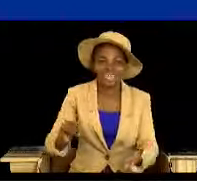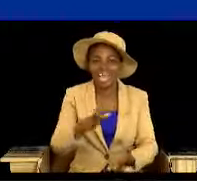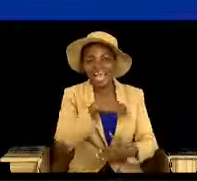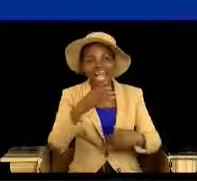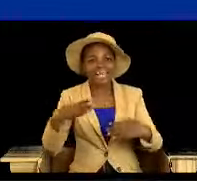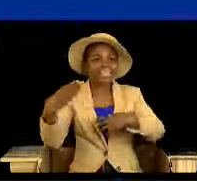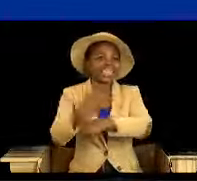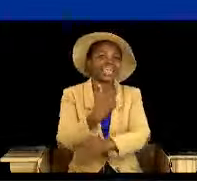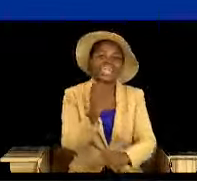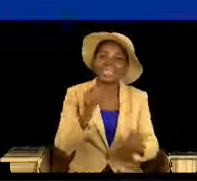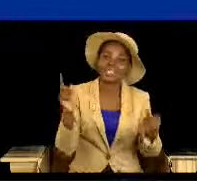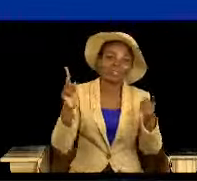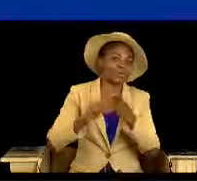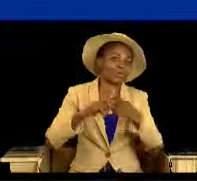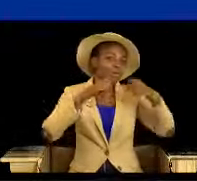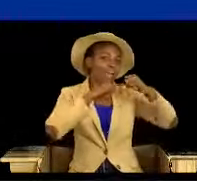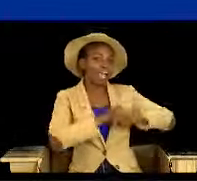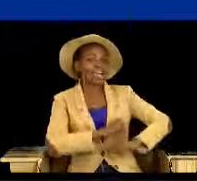Lord